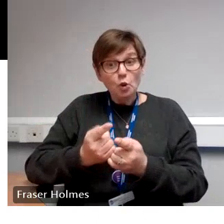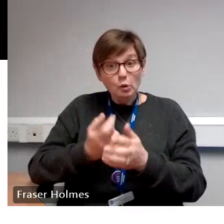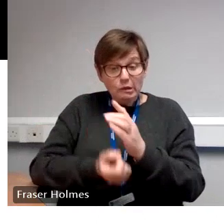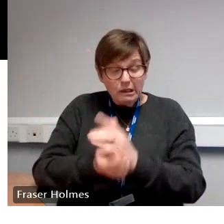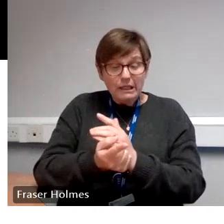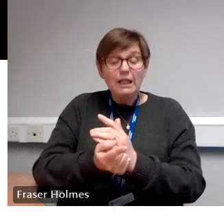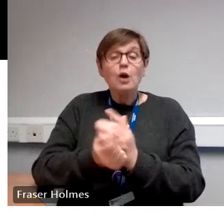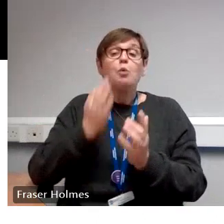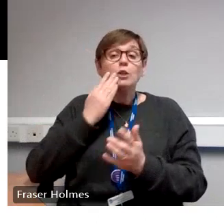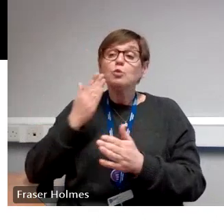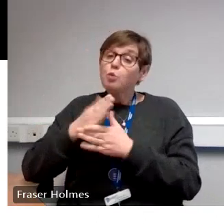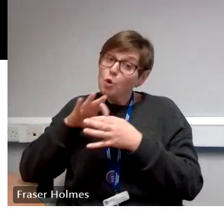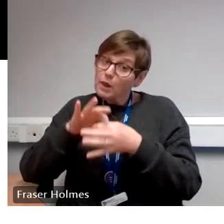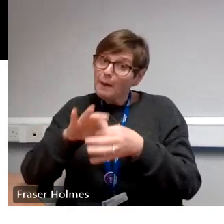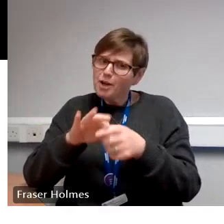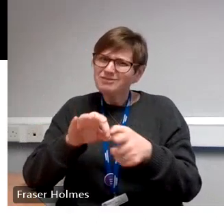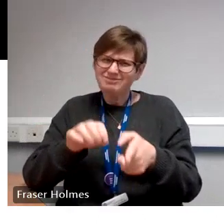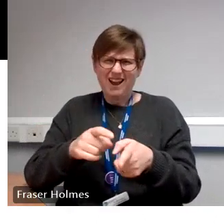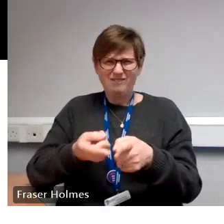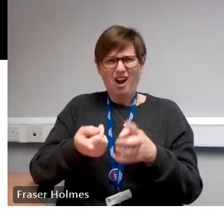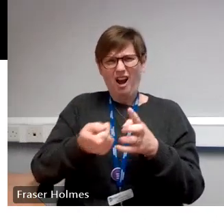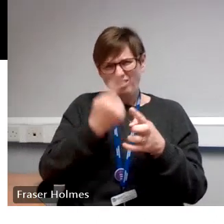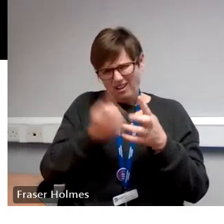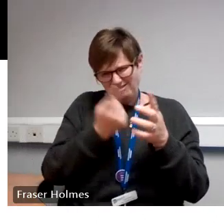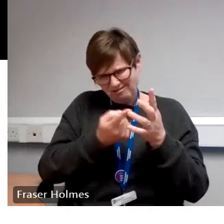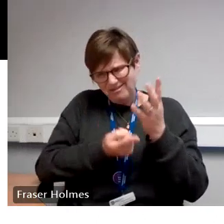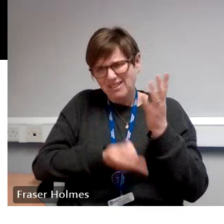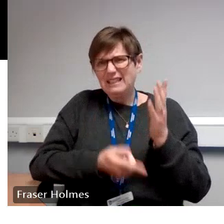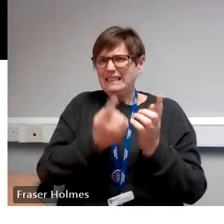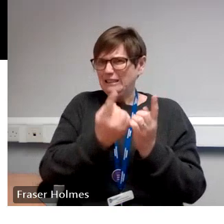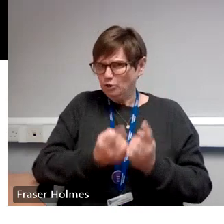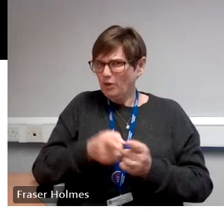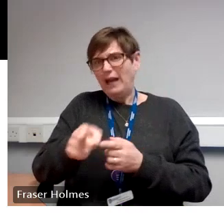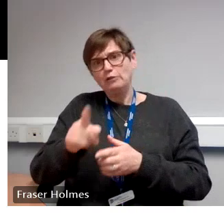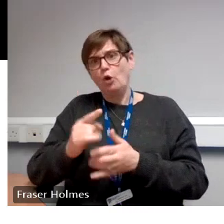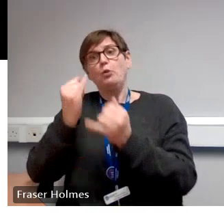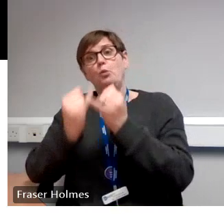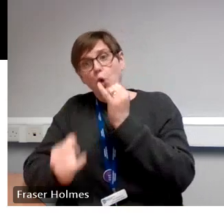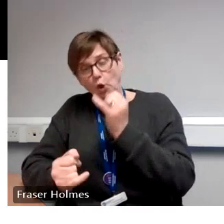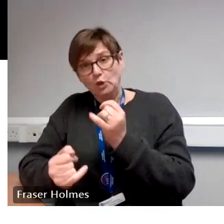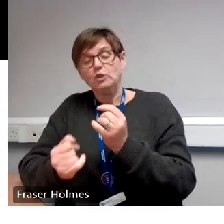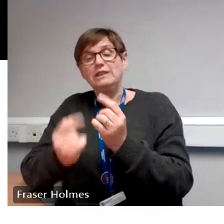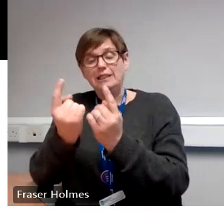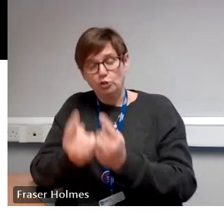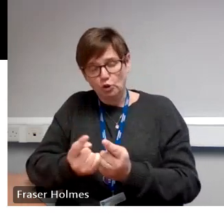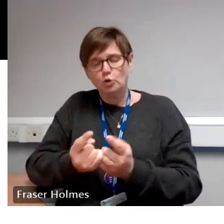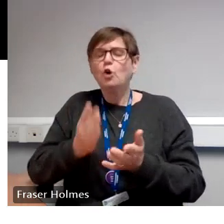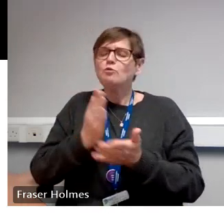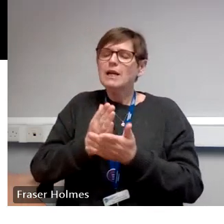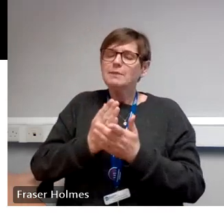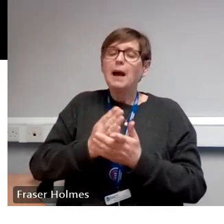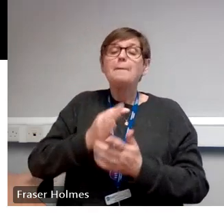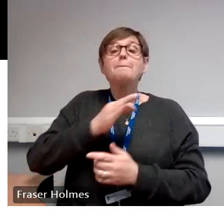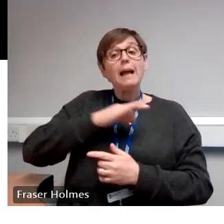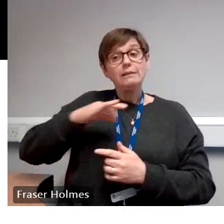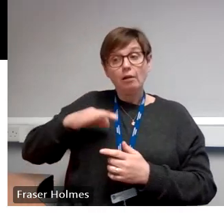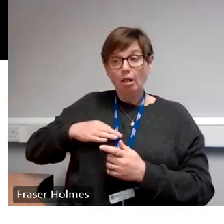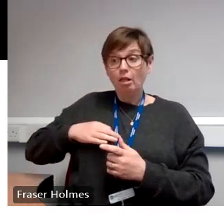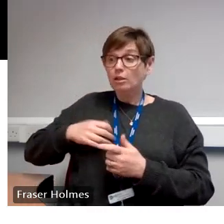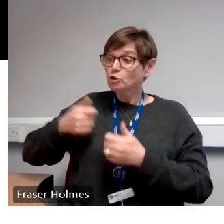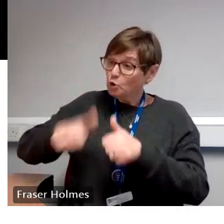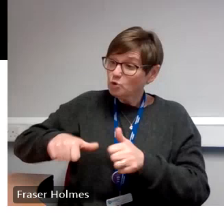when they work with that person in depth. So it's about moving away from medical solutions and looking at the patient as a whole,